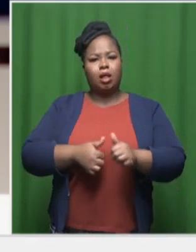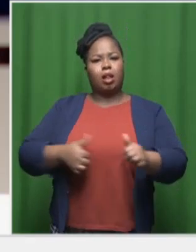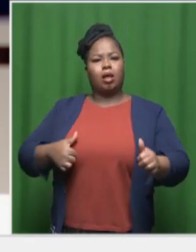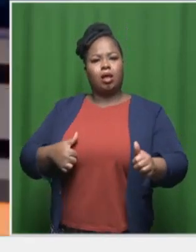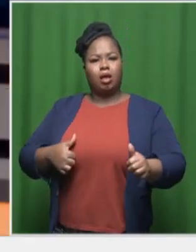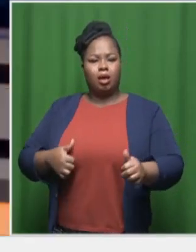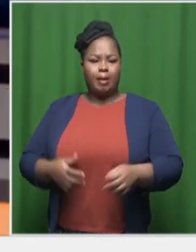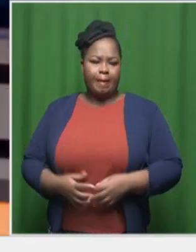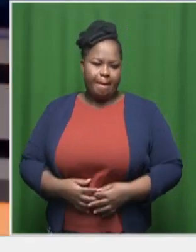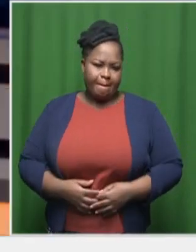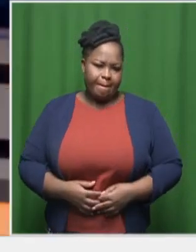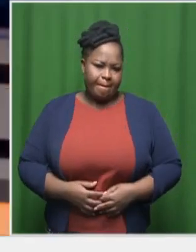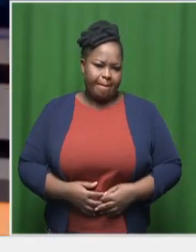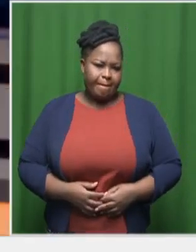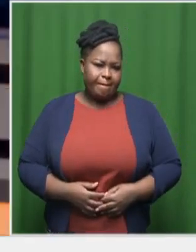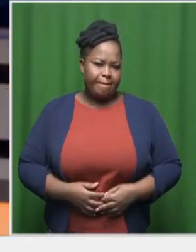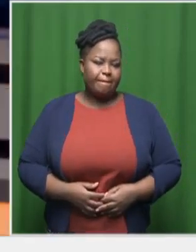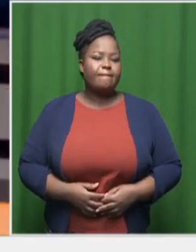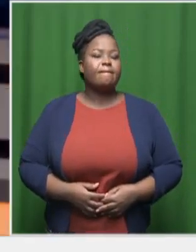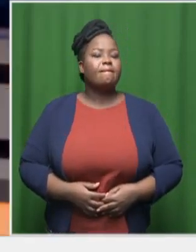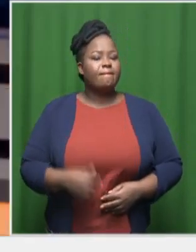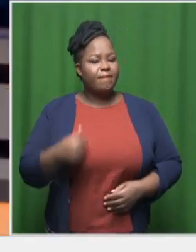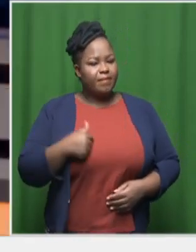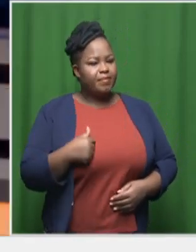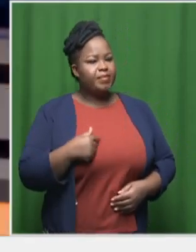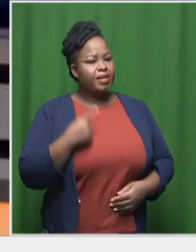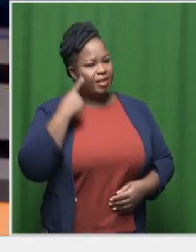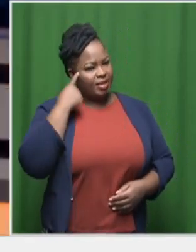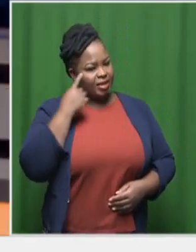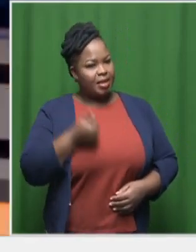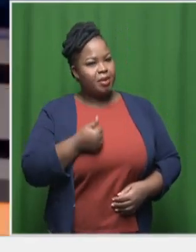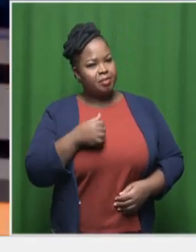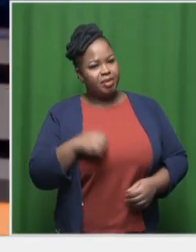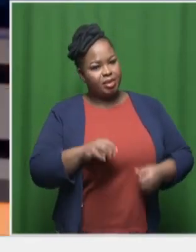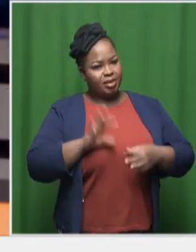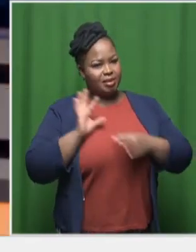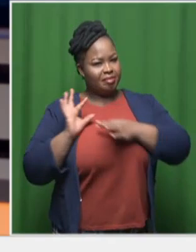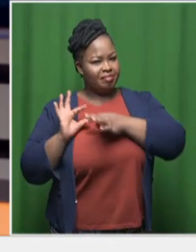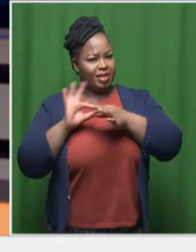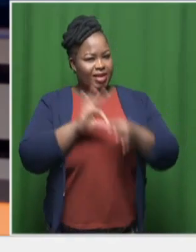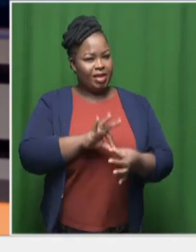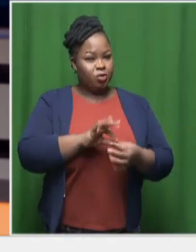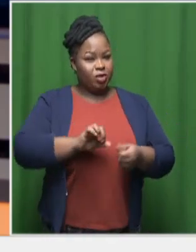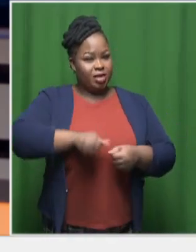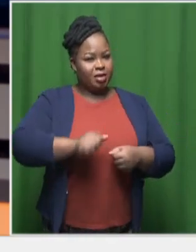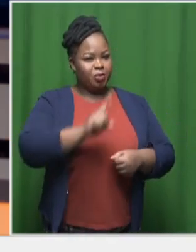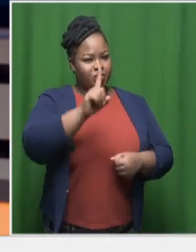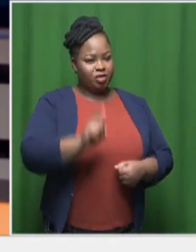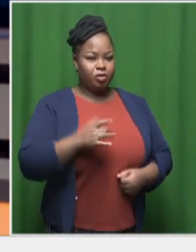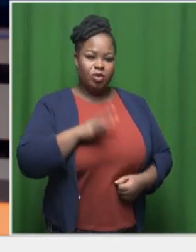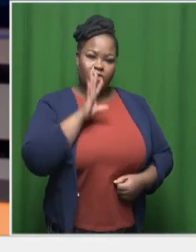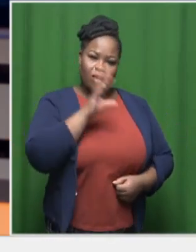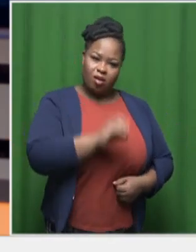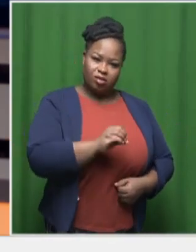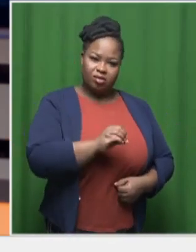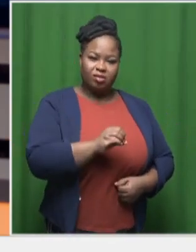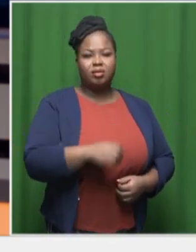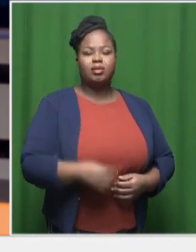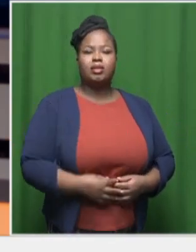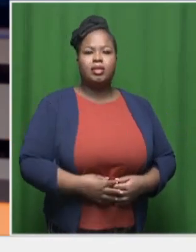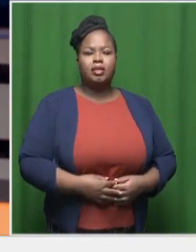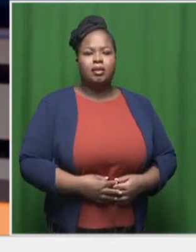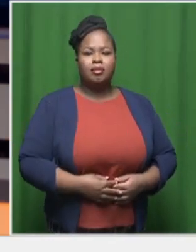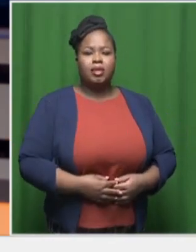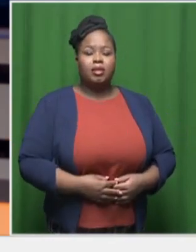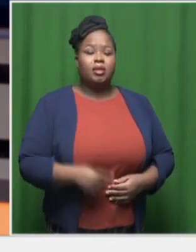were. And I think that segues nicely to the next question that I want to ask you in terms of